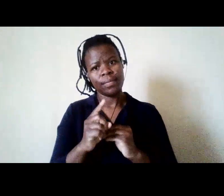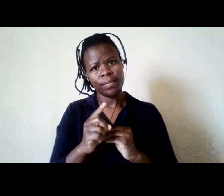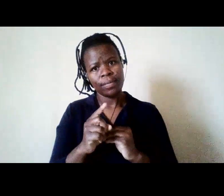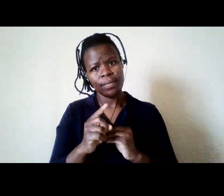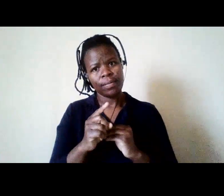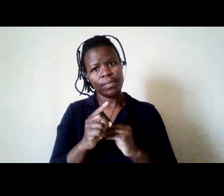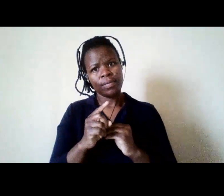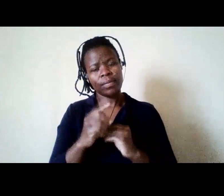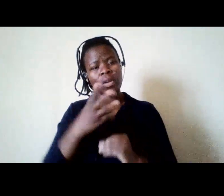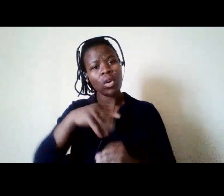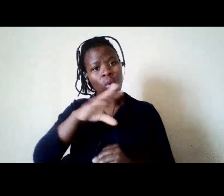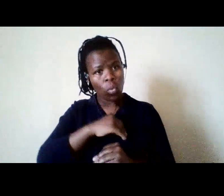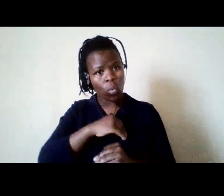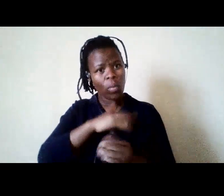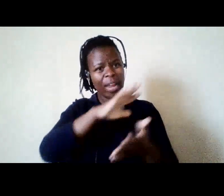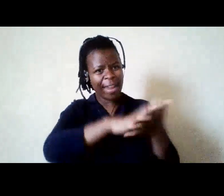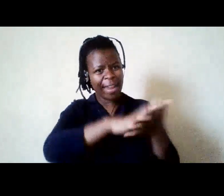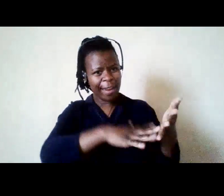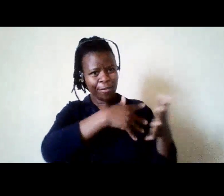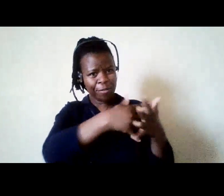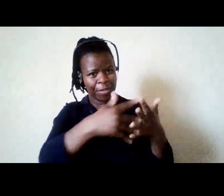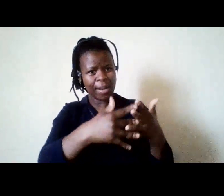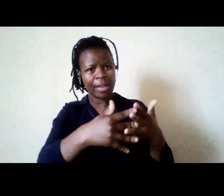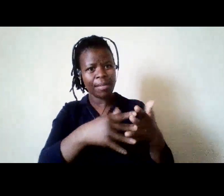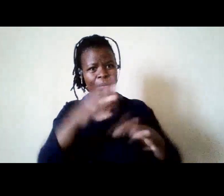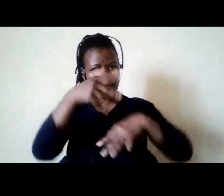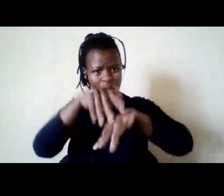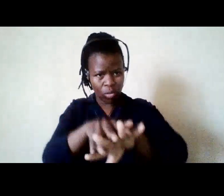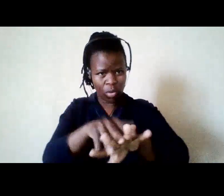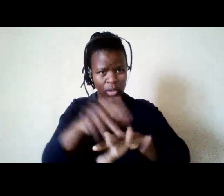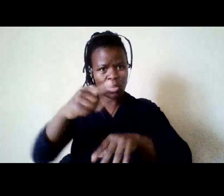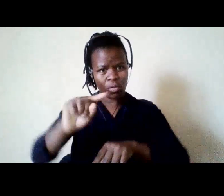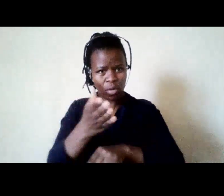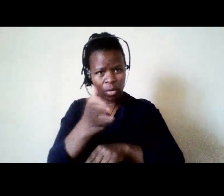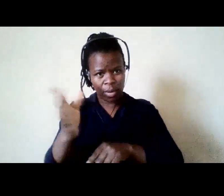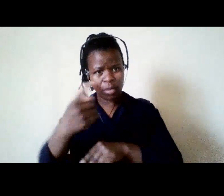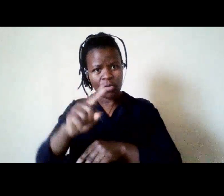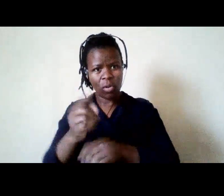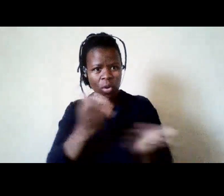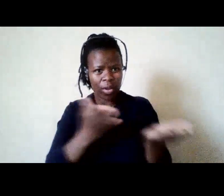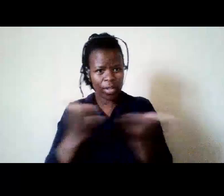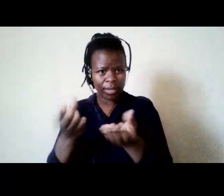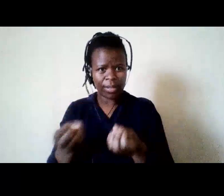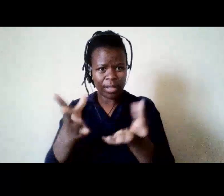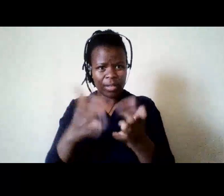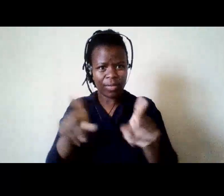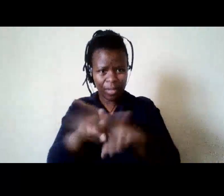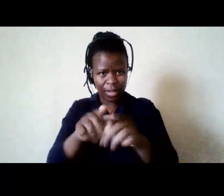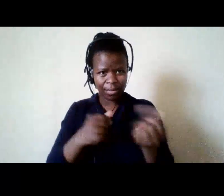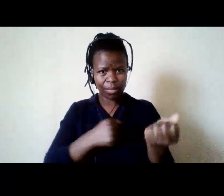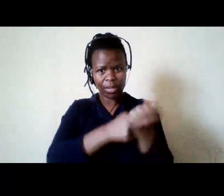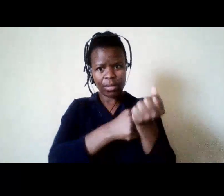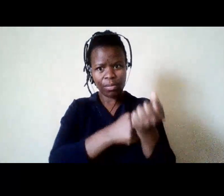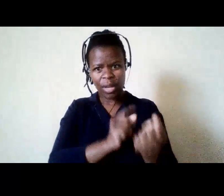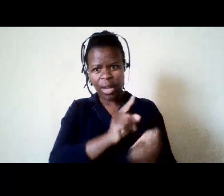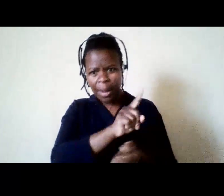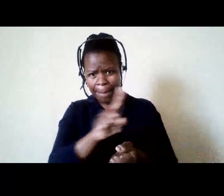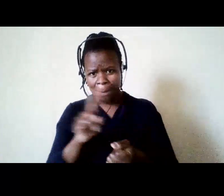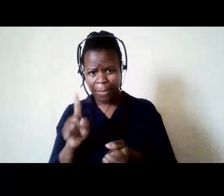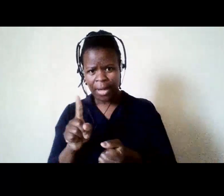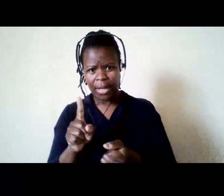frame the inclusion of them in terms of the services that we give them and the support. But from a